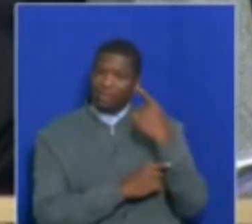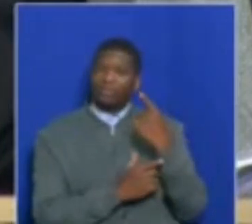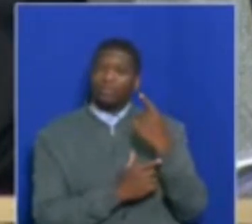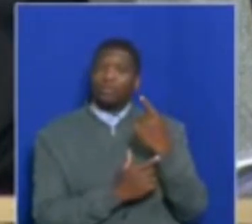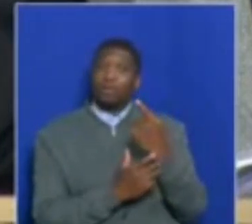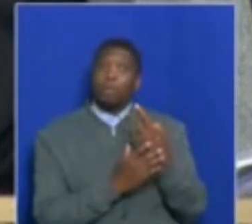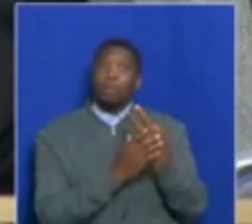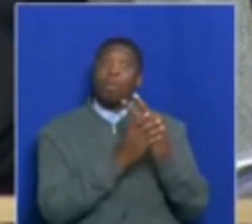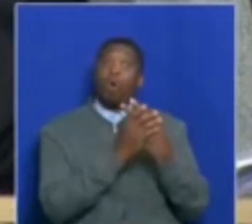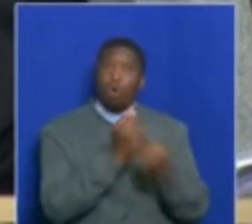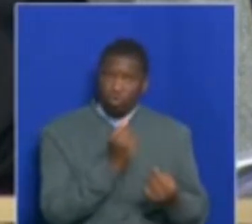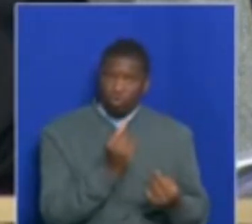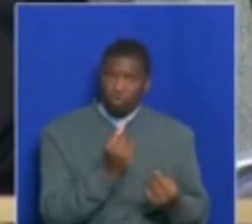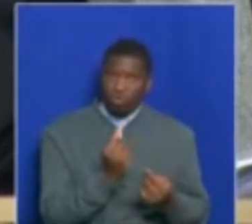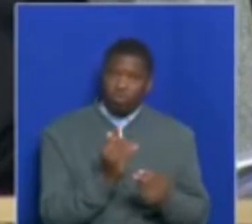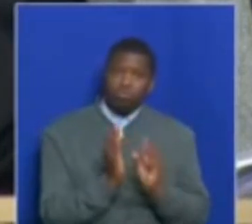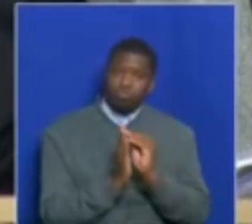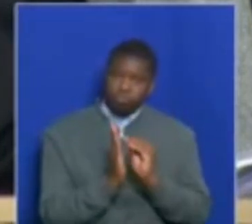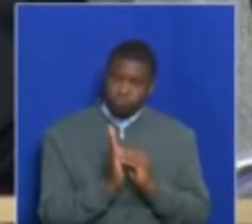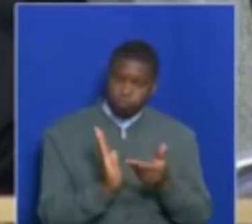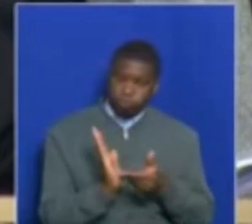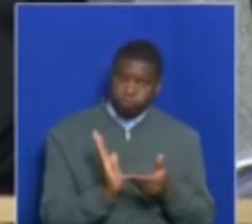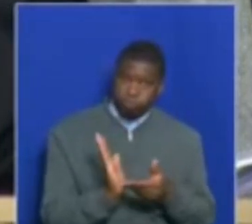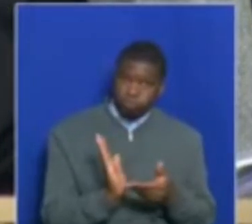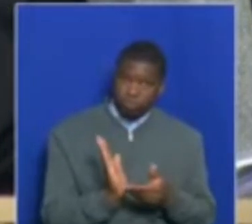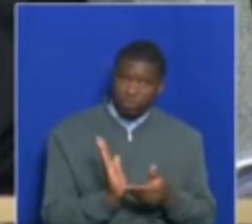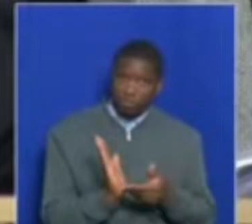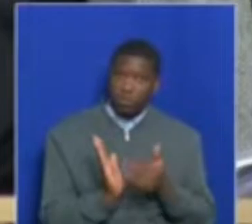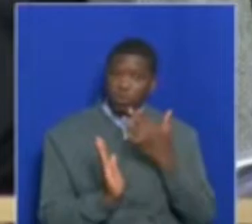statements, looking at